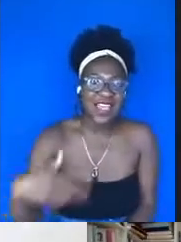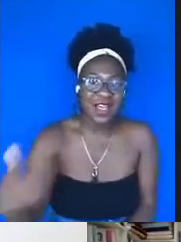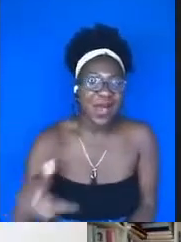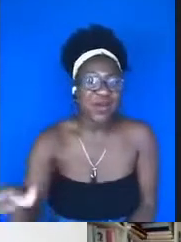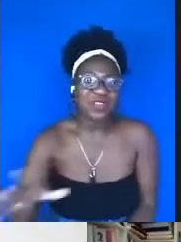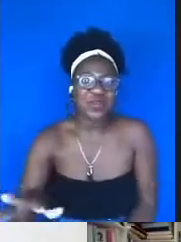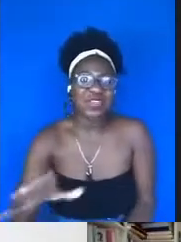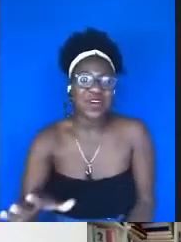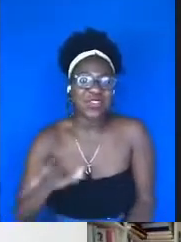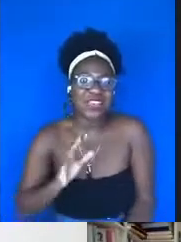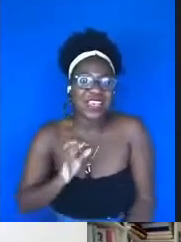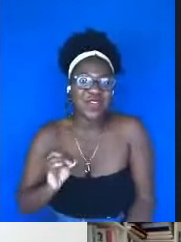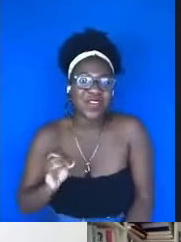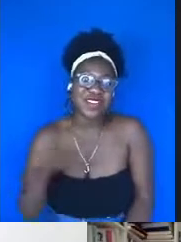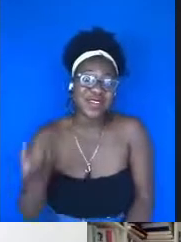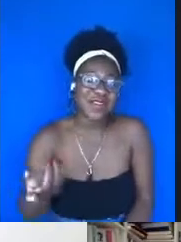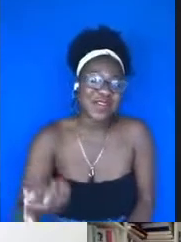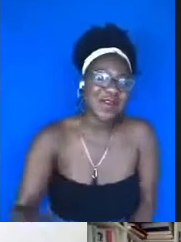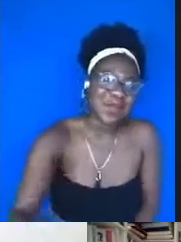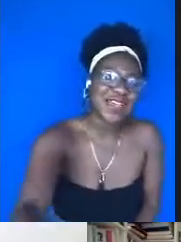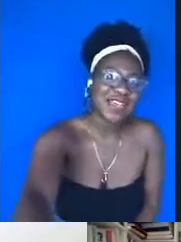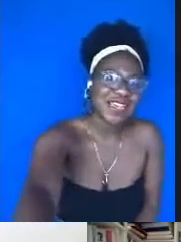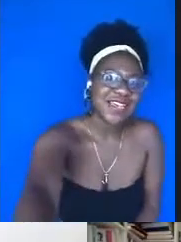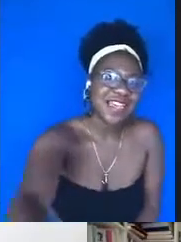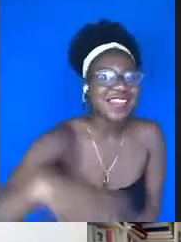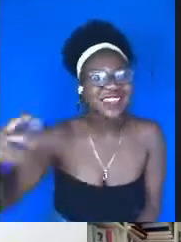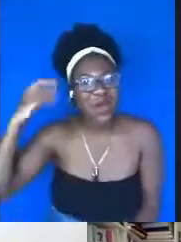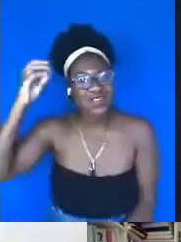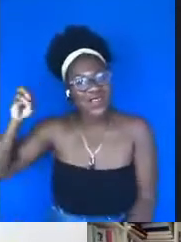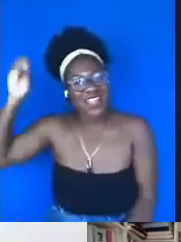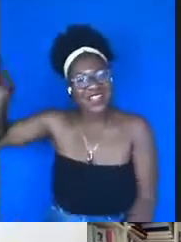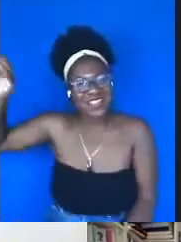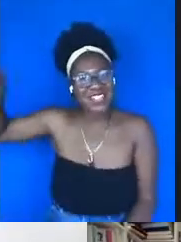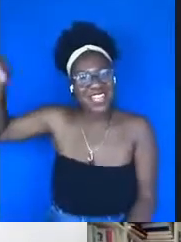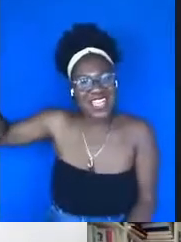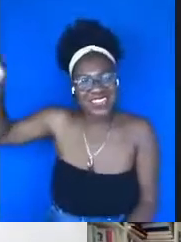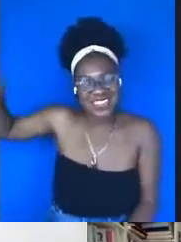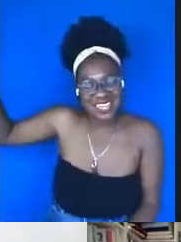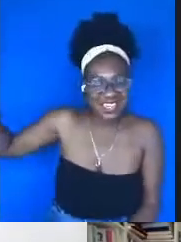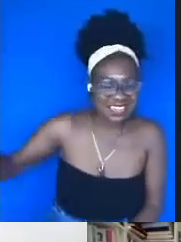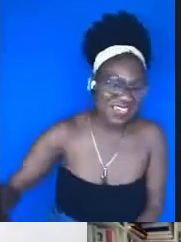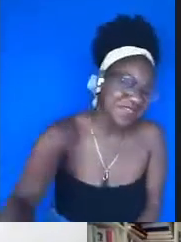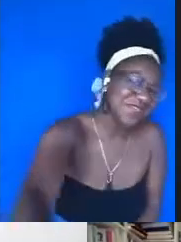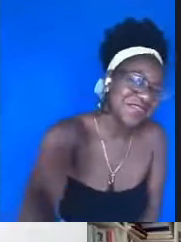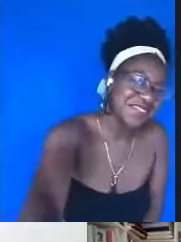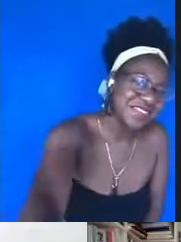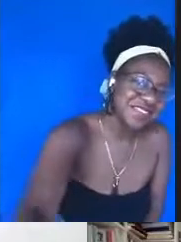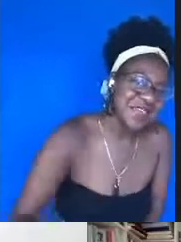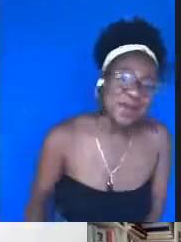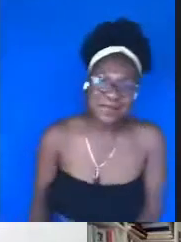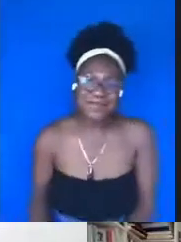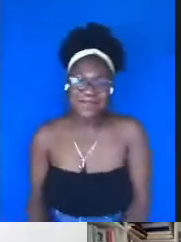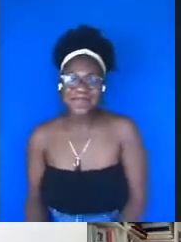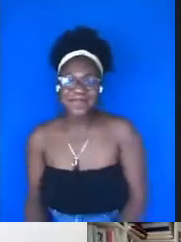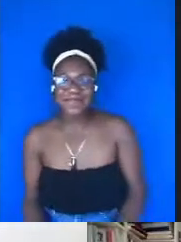it. I wasn't really down for the singing at first because I'm scared. But yeah, it does help to find the chat and the chant. Yeah.